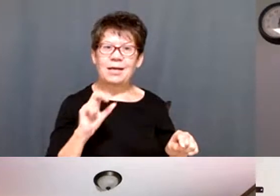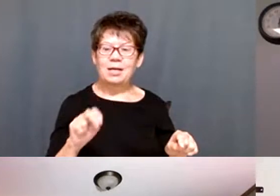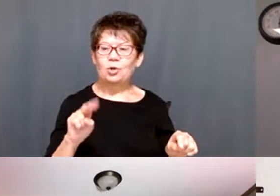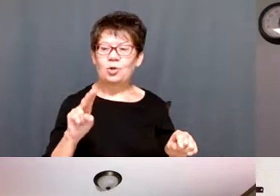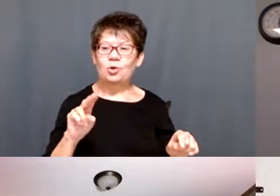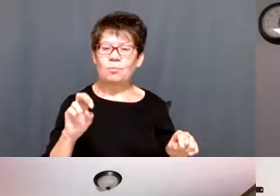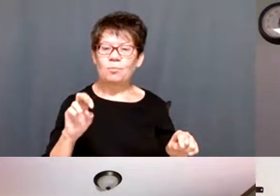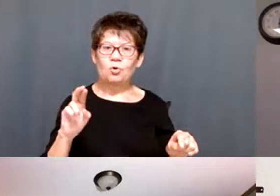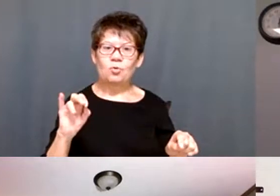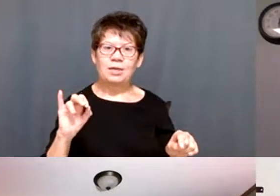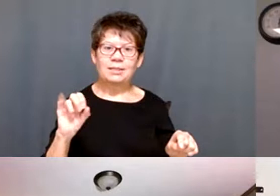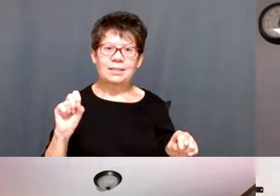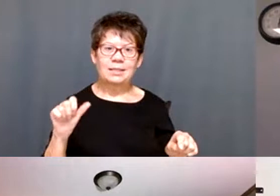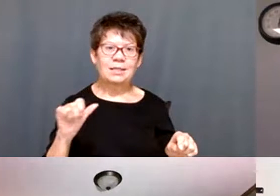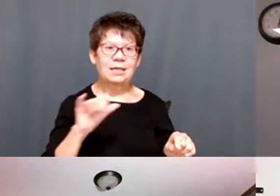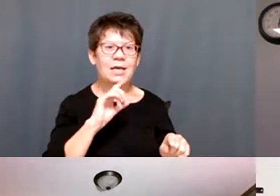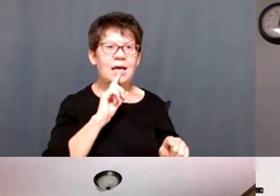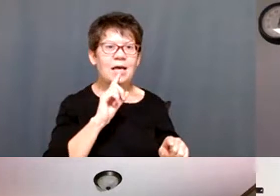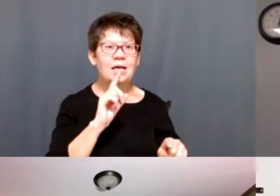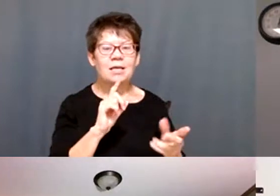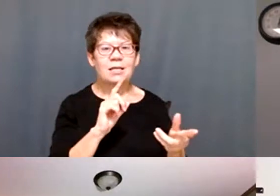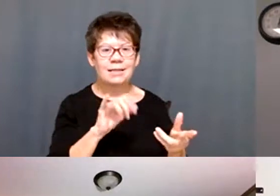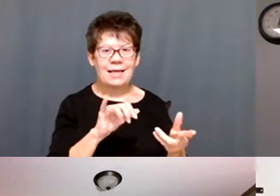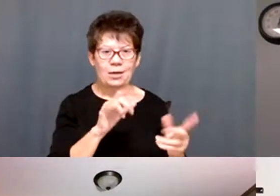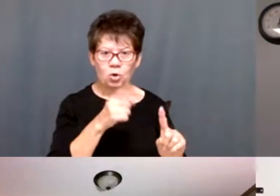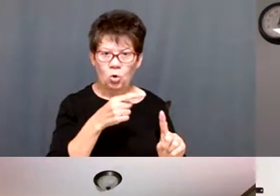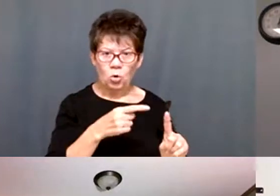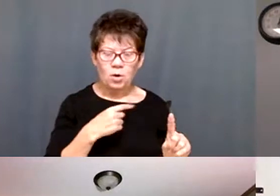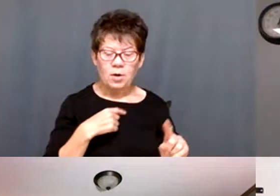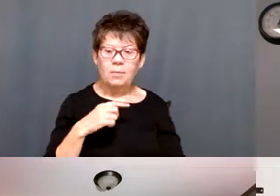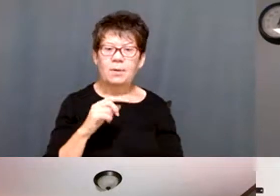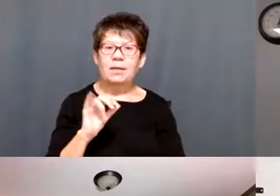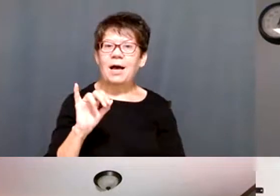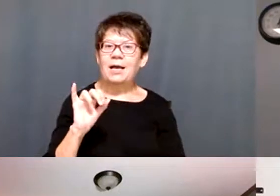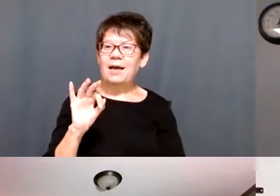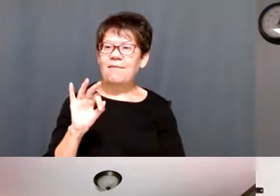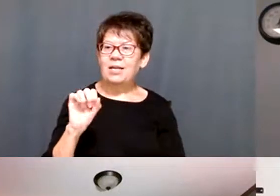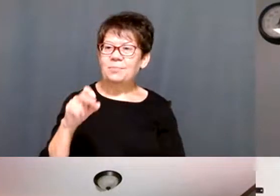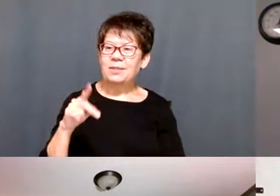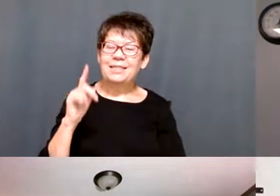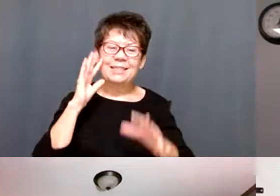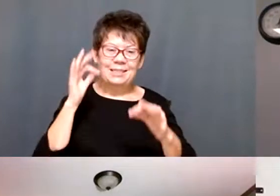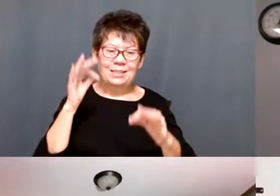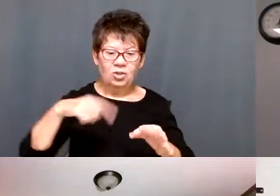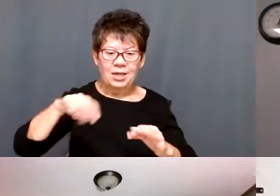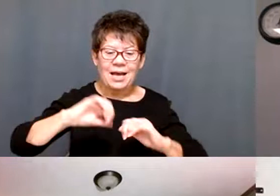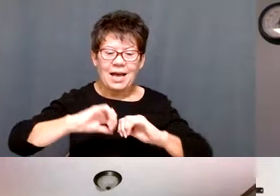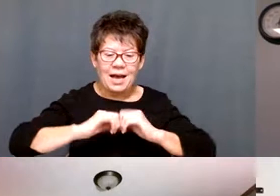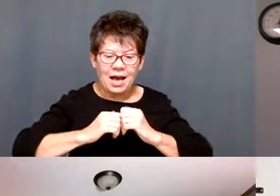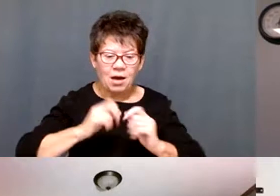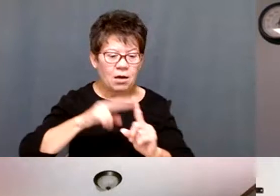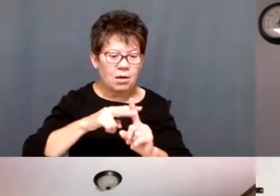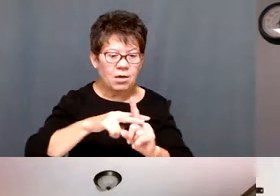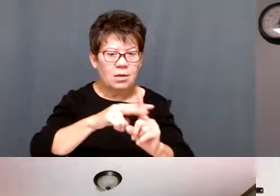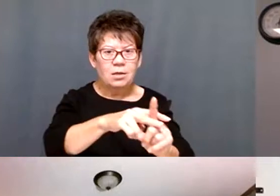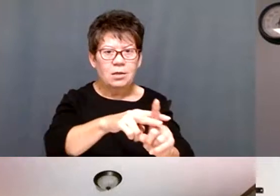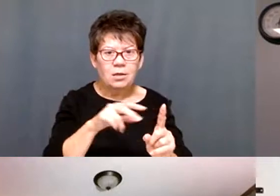will be within the IFSP, but that also will be an IFSP team decision as to how they implement those numeracy